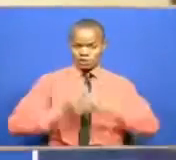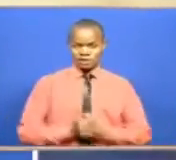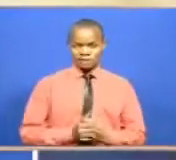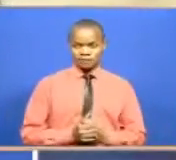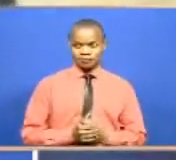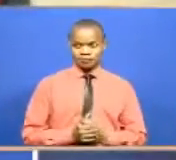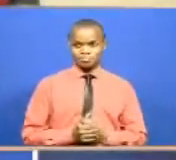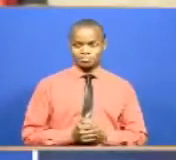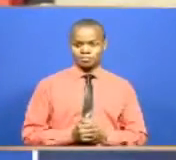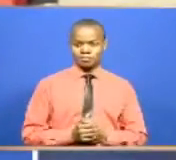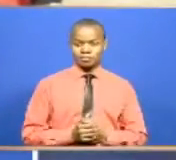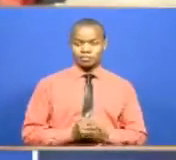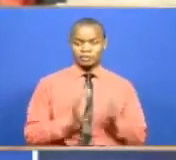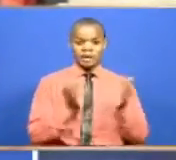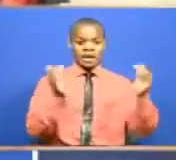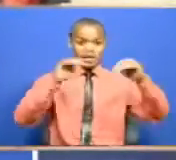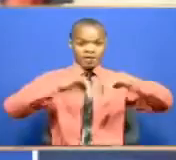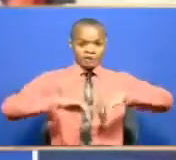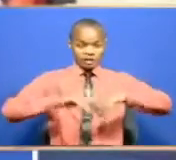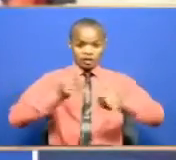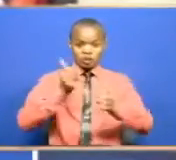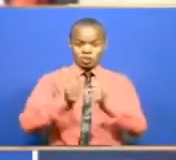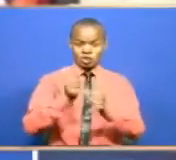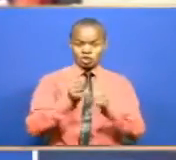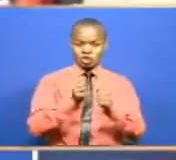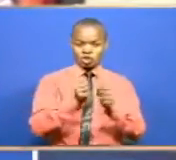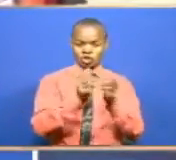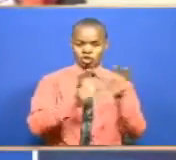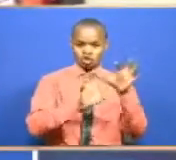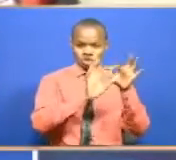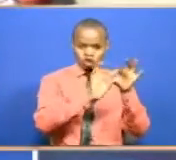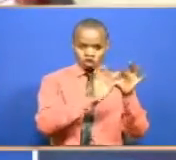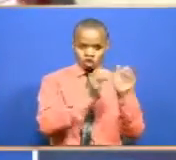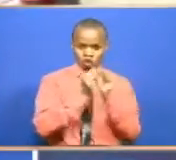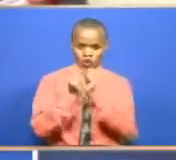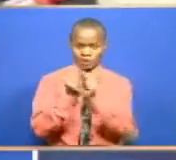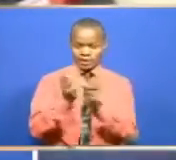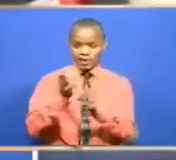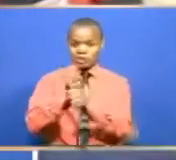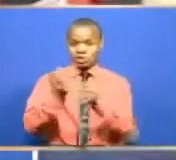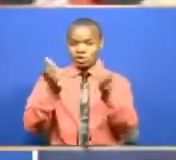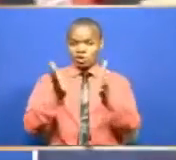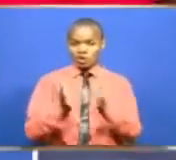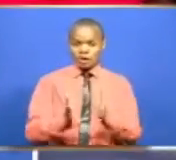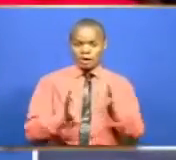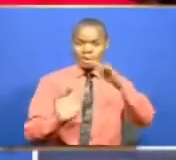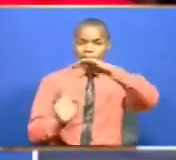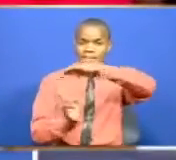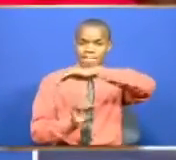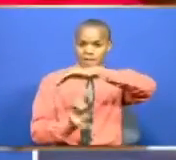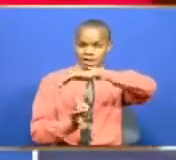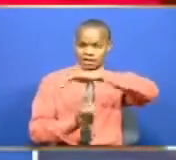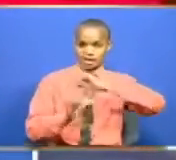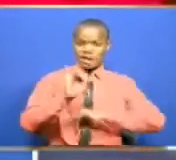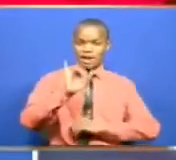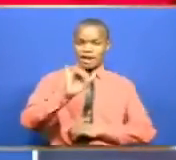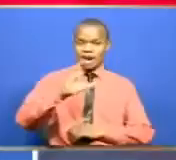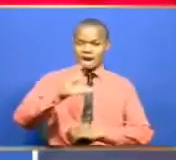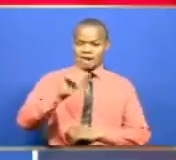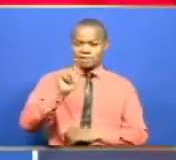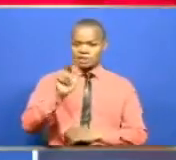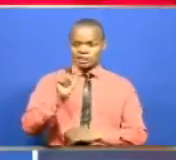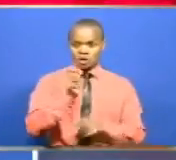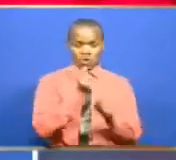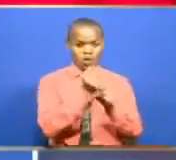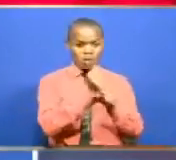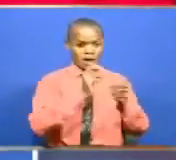It was an event that brought together state corporations under the Ministry of ICT for a performance